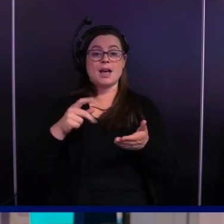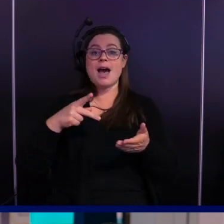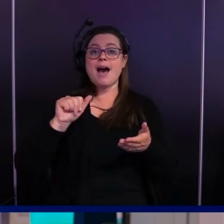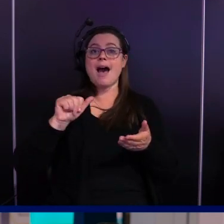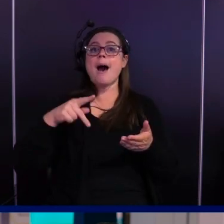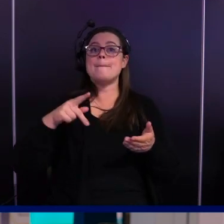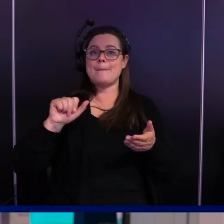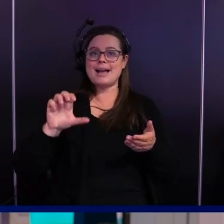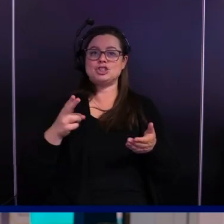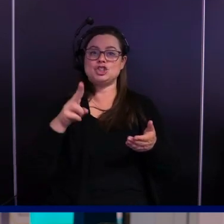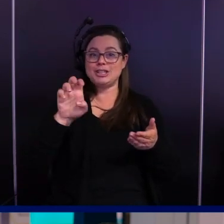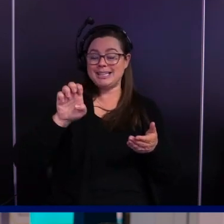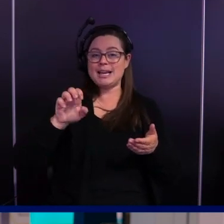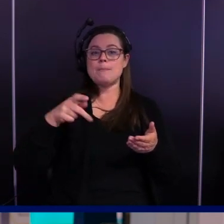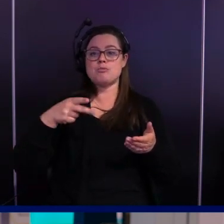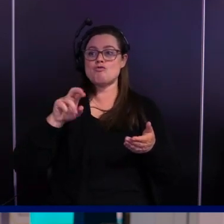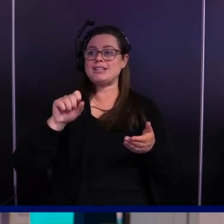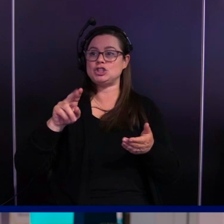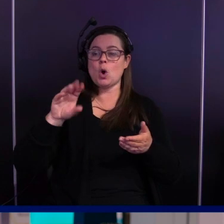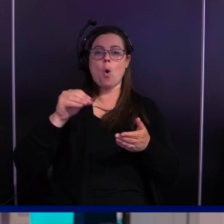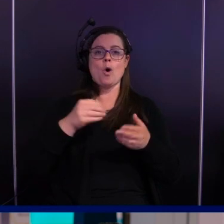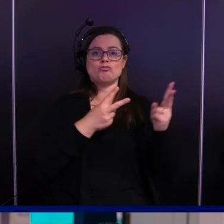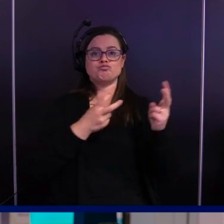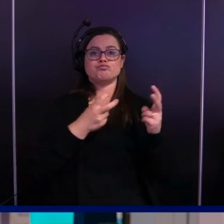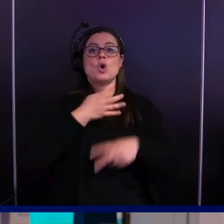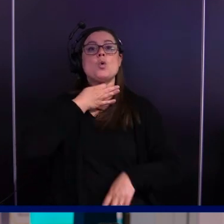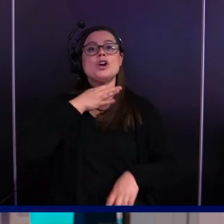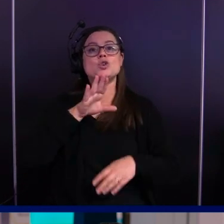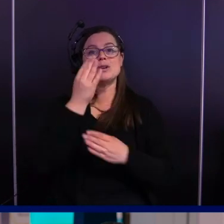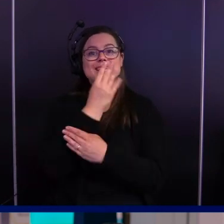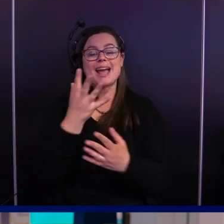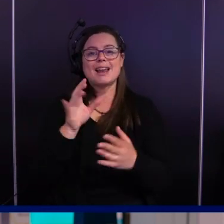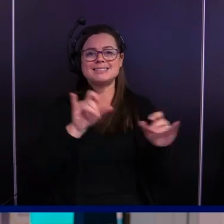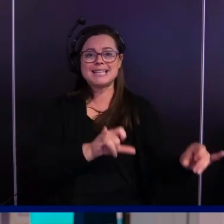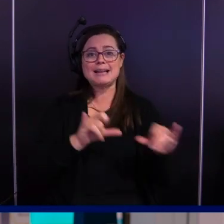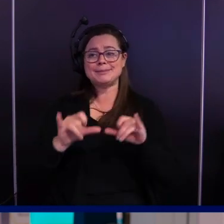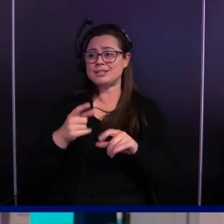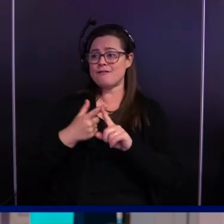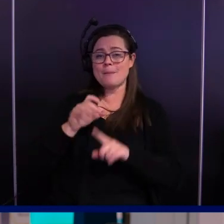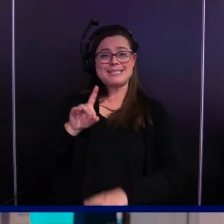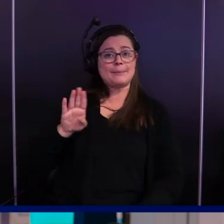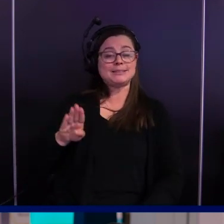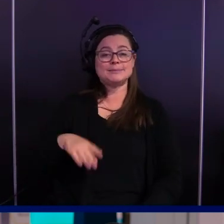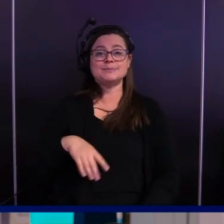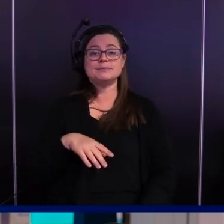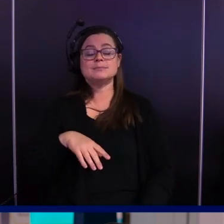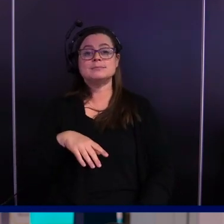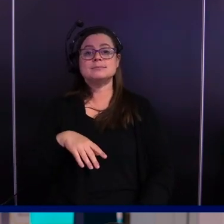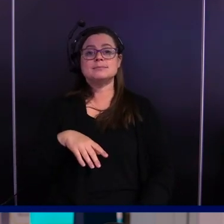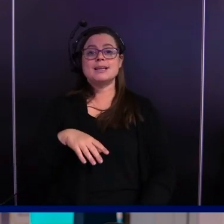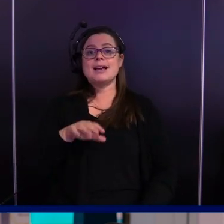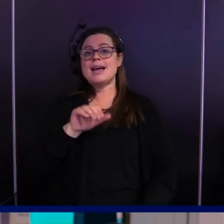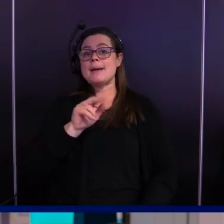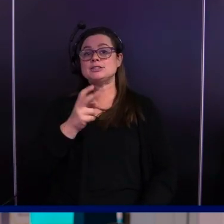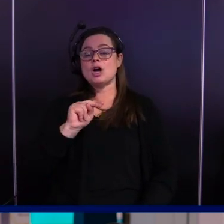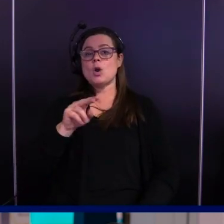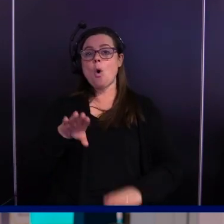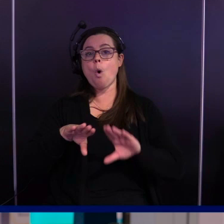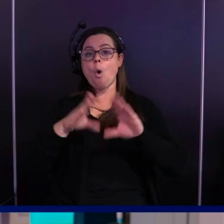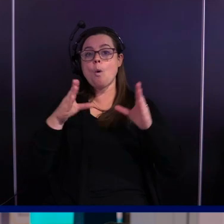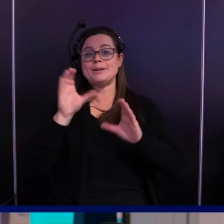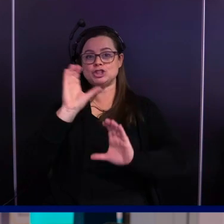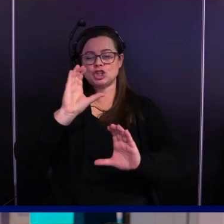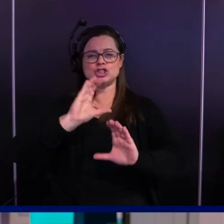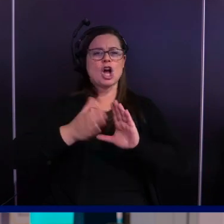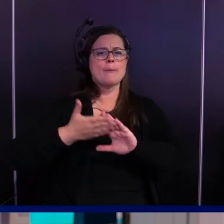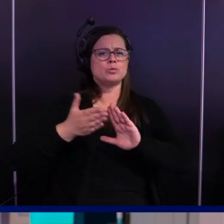just query the data like the way you query the data from a database. And Amazon OpenSearch is our operational analytics.